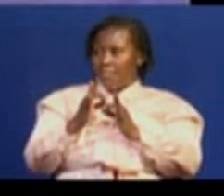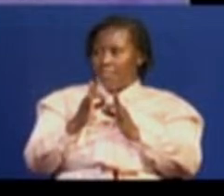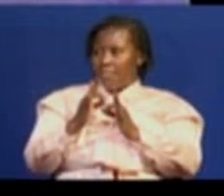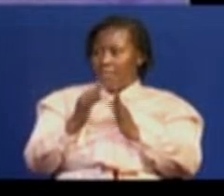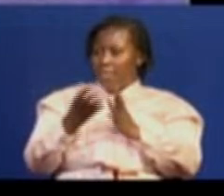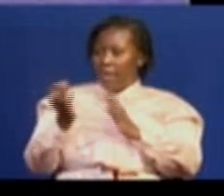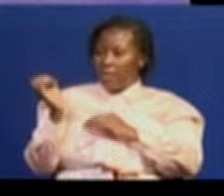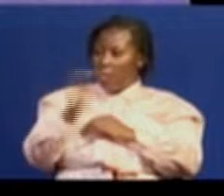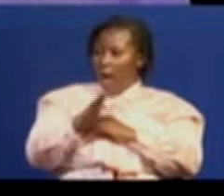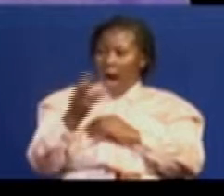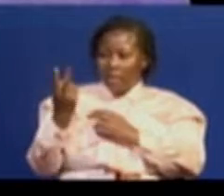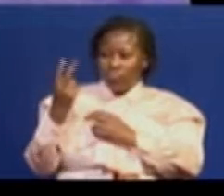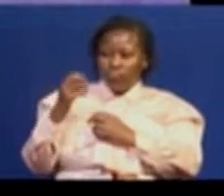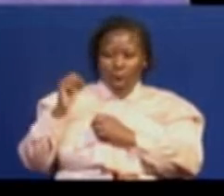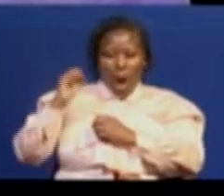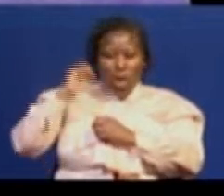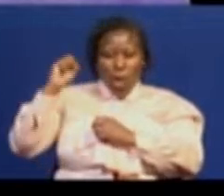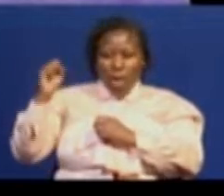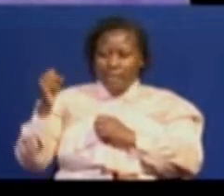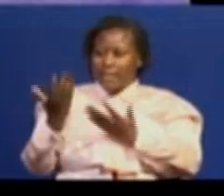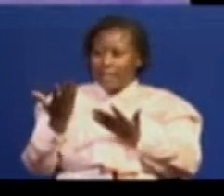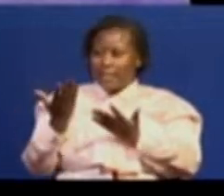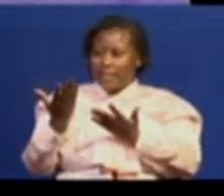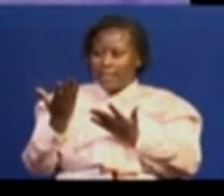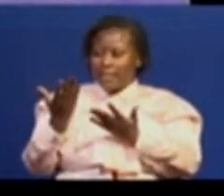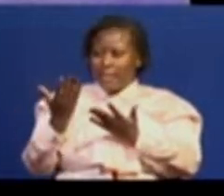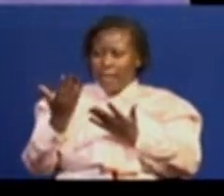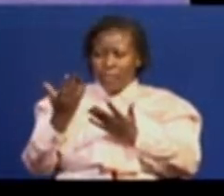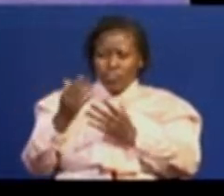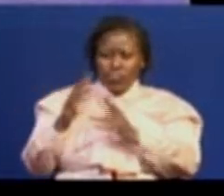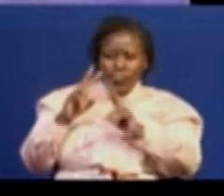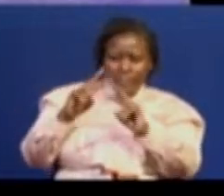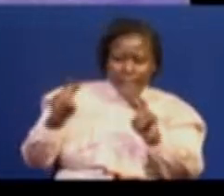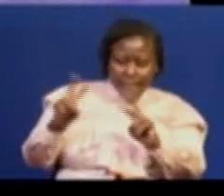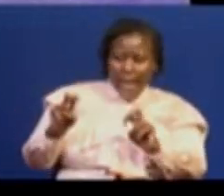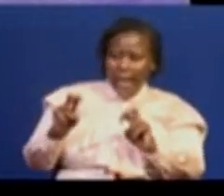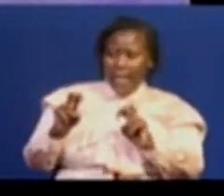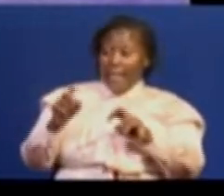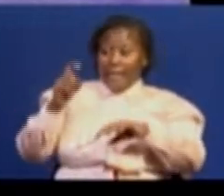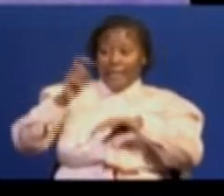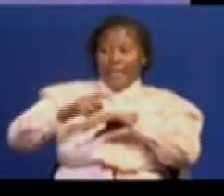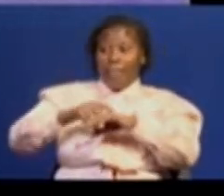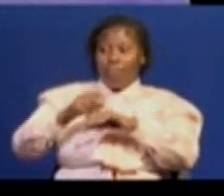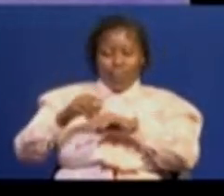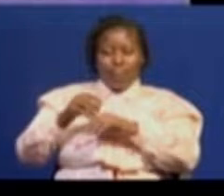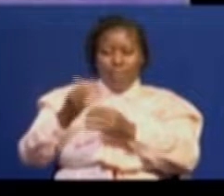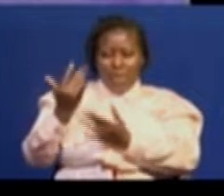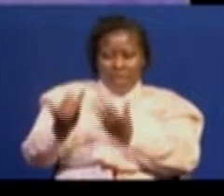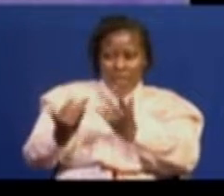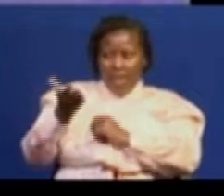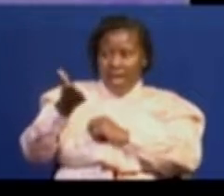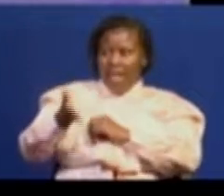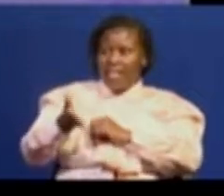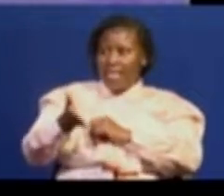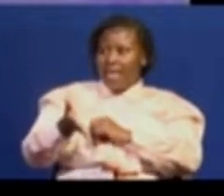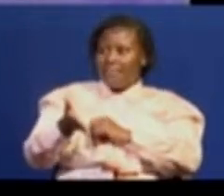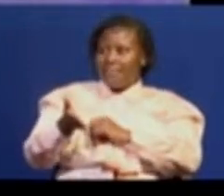was thrown there, and then he had some noise. He goes to check, and that is when he finds